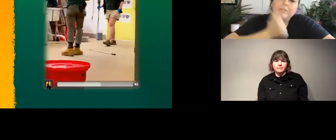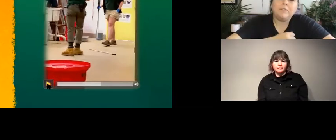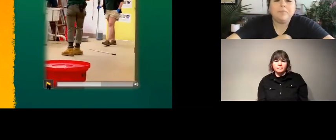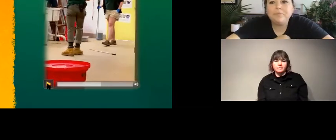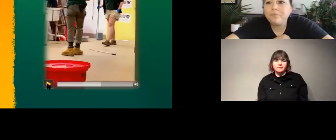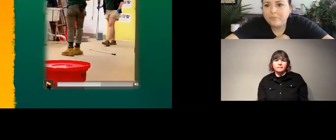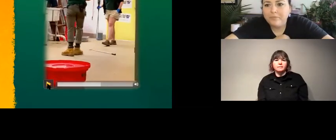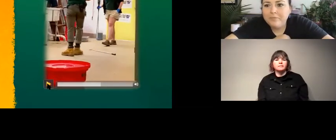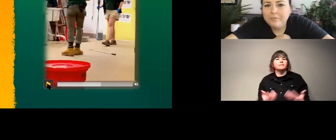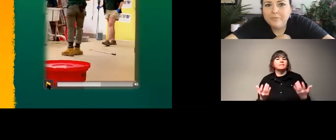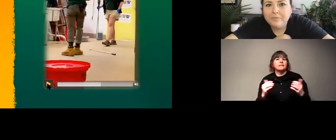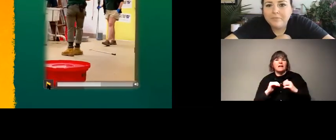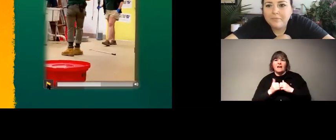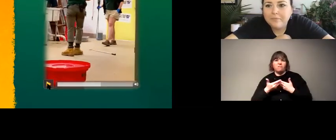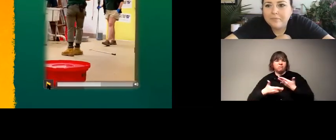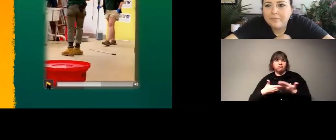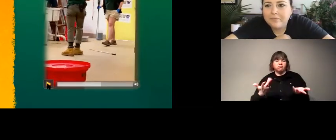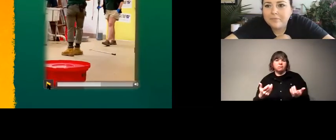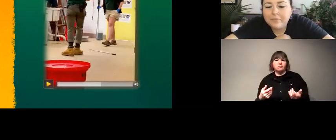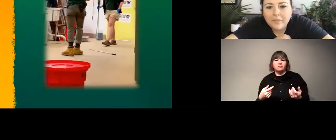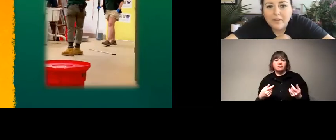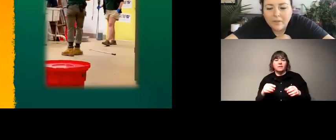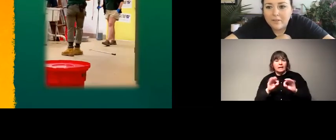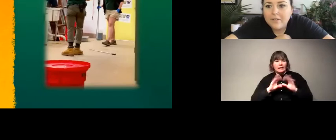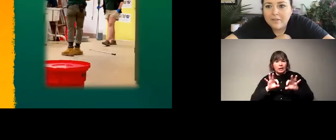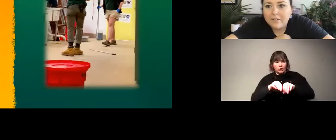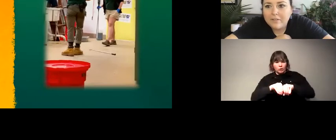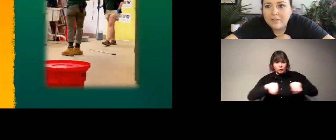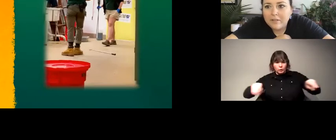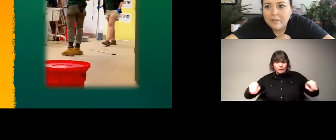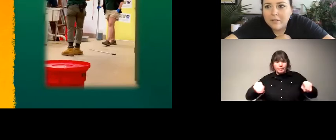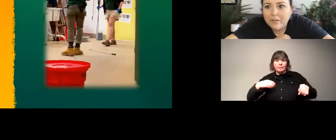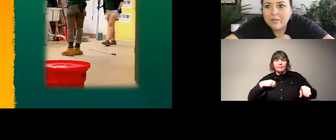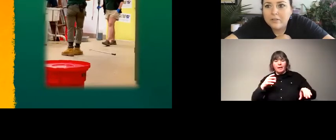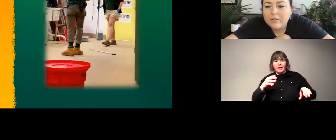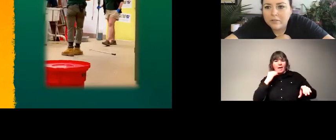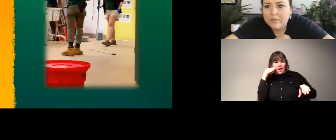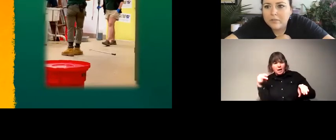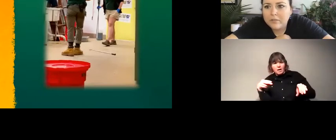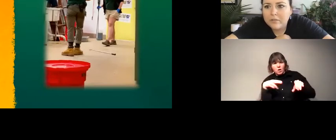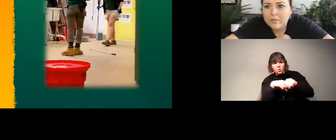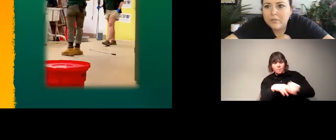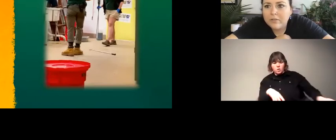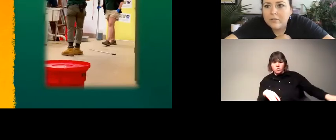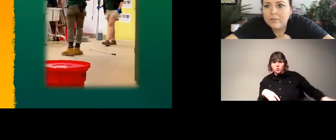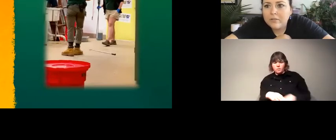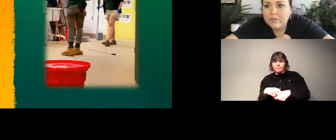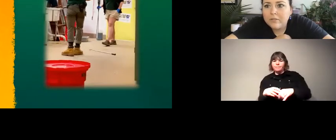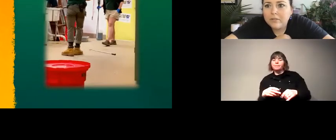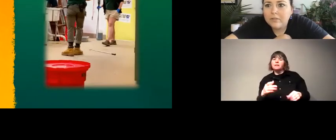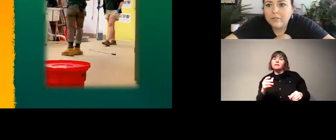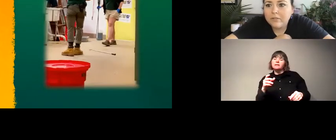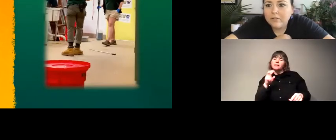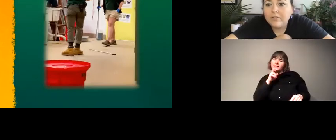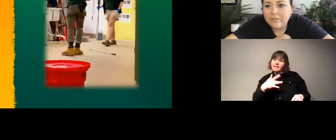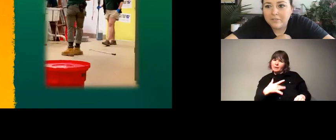now how that works is this clear tube and I actually slip it over the head of the snake. A lot of snakes actually like to go into